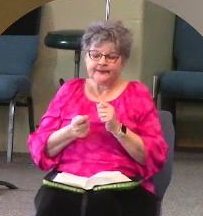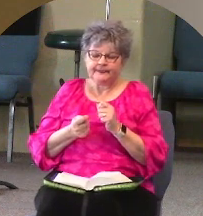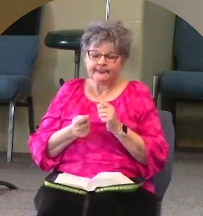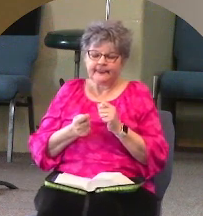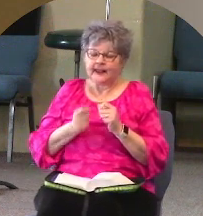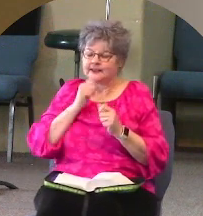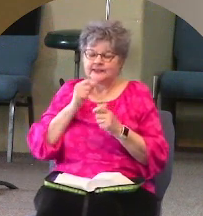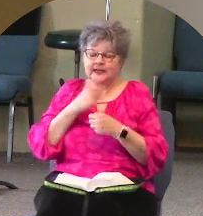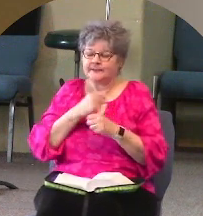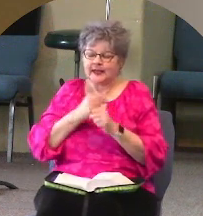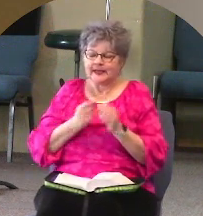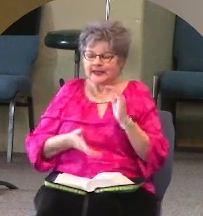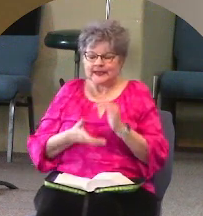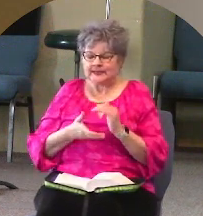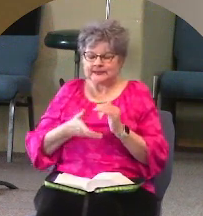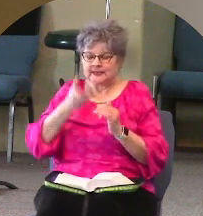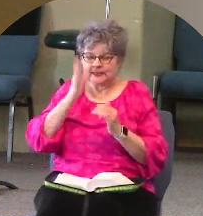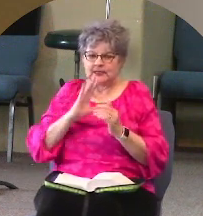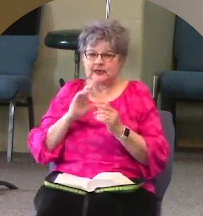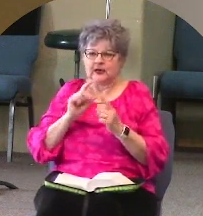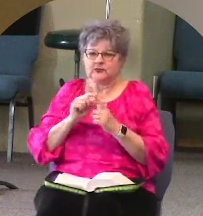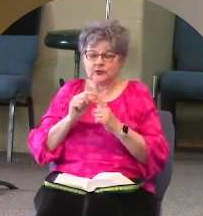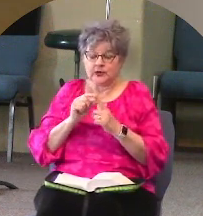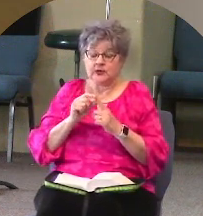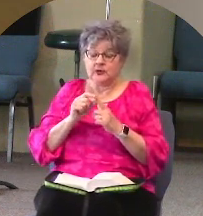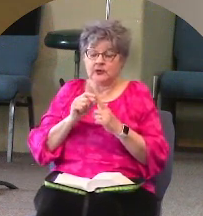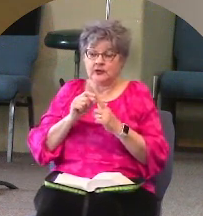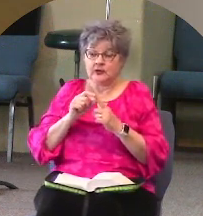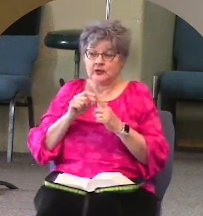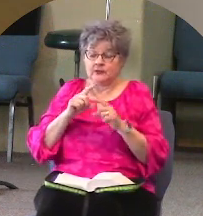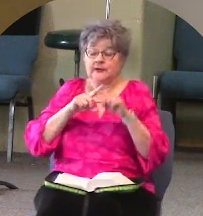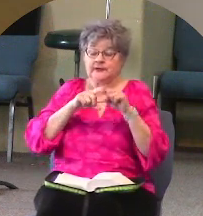God's word. We stand on the promises of God.